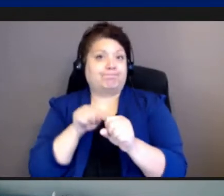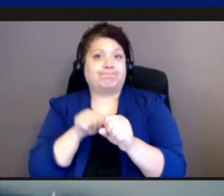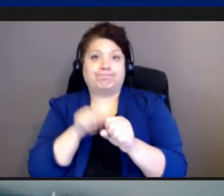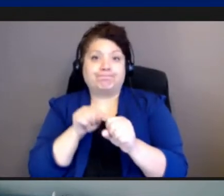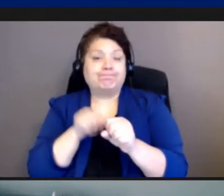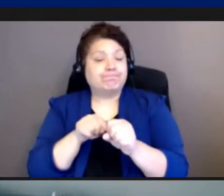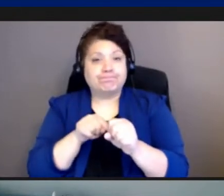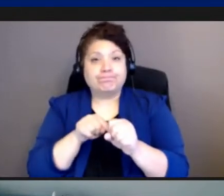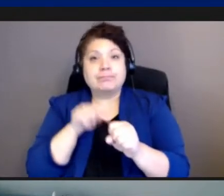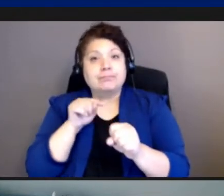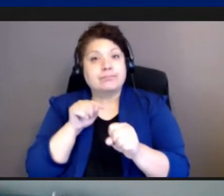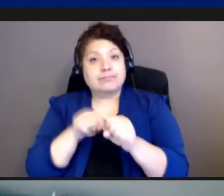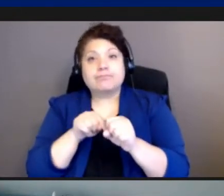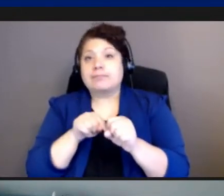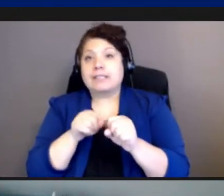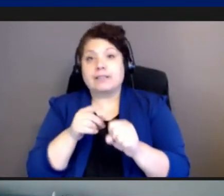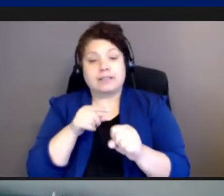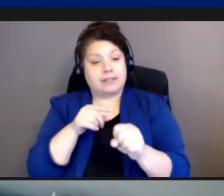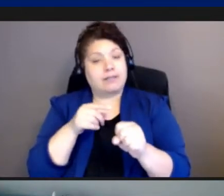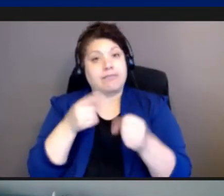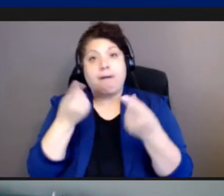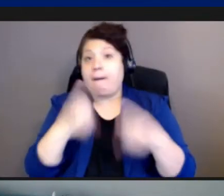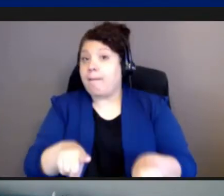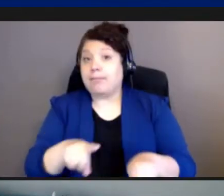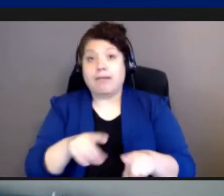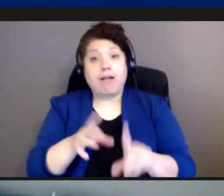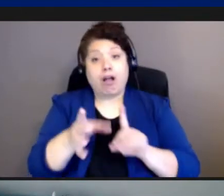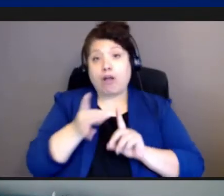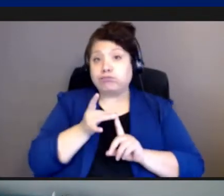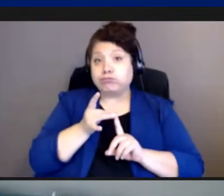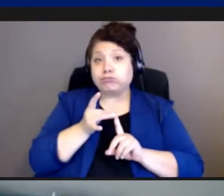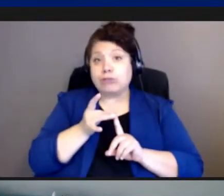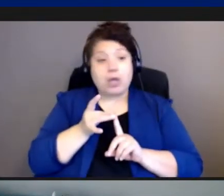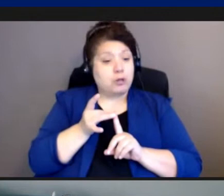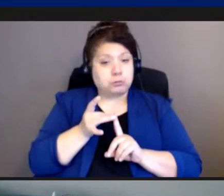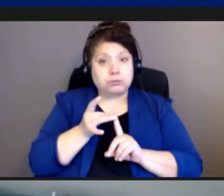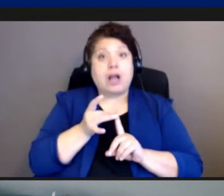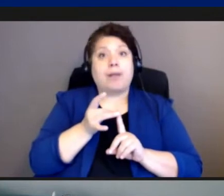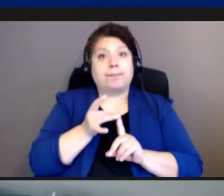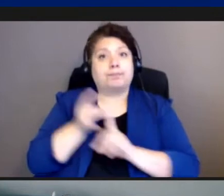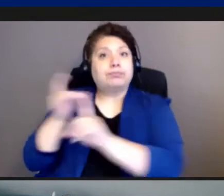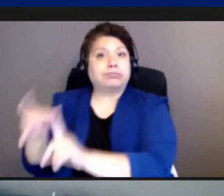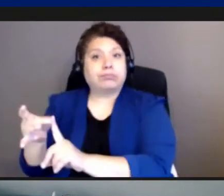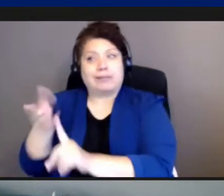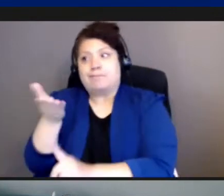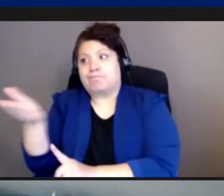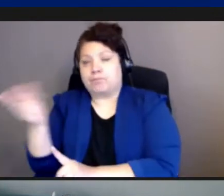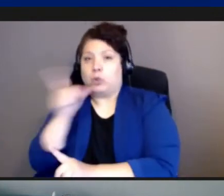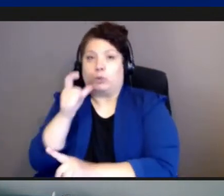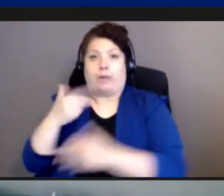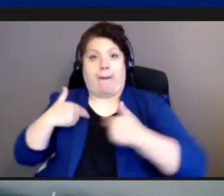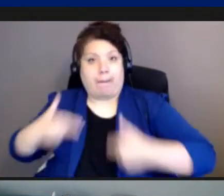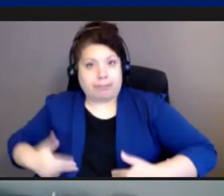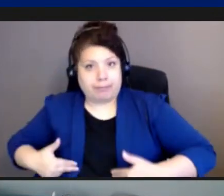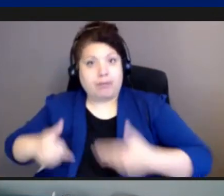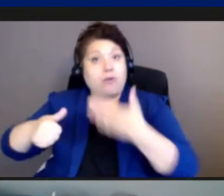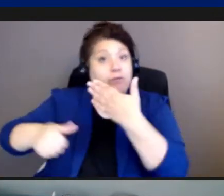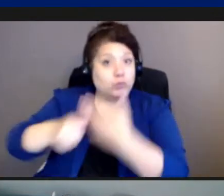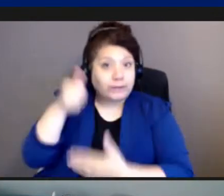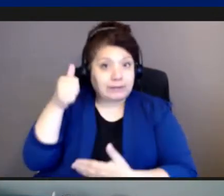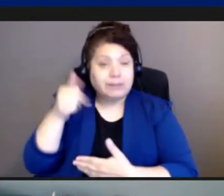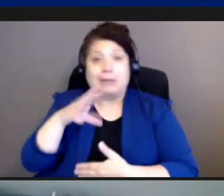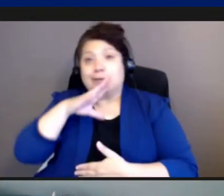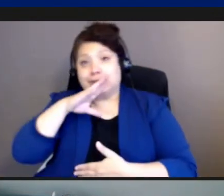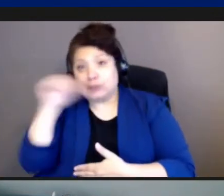to expose people who are more vulnerable. Because one of the things I would say is that people's perception